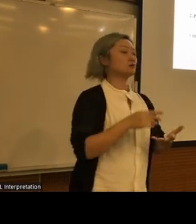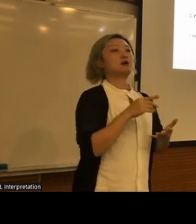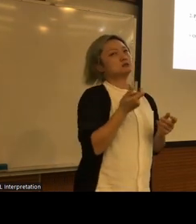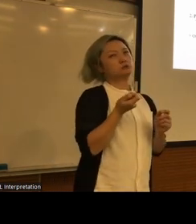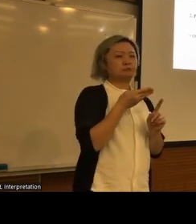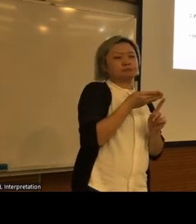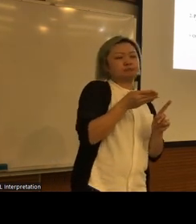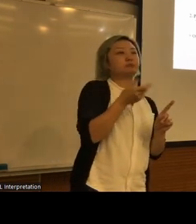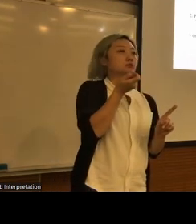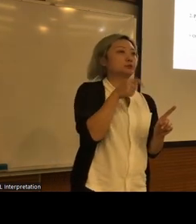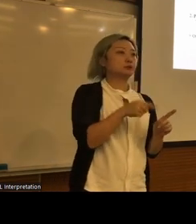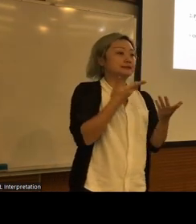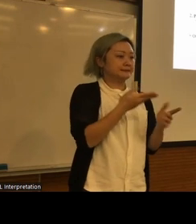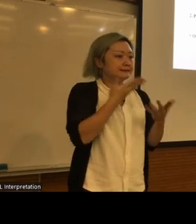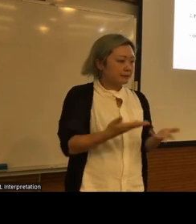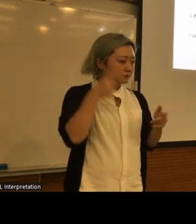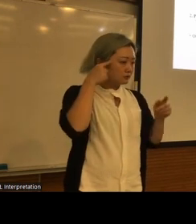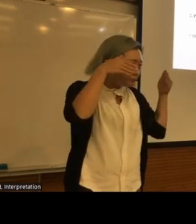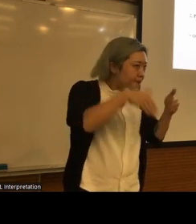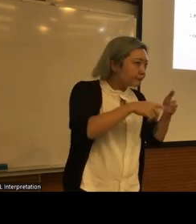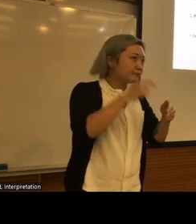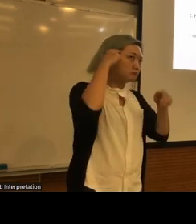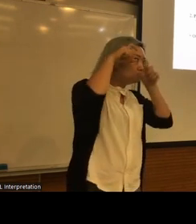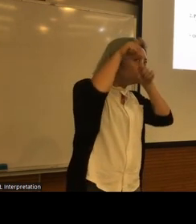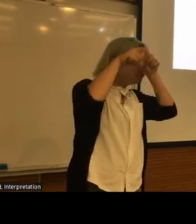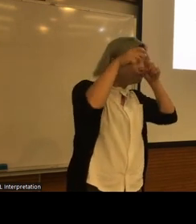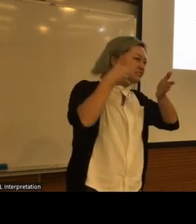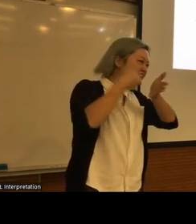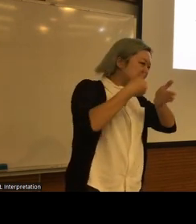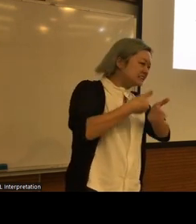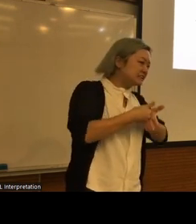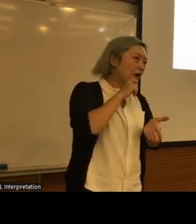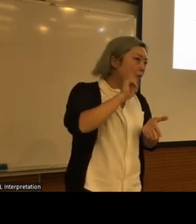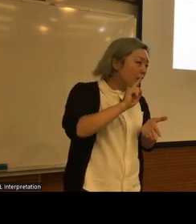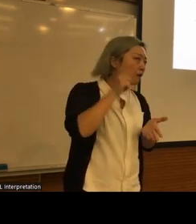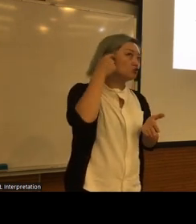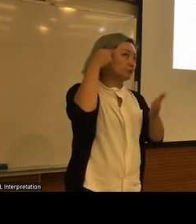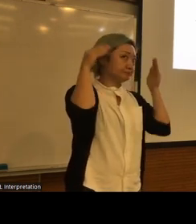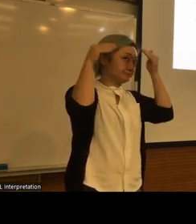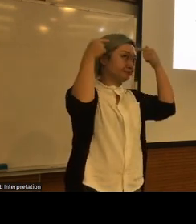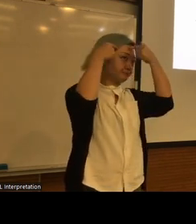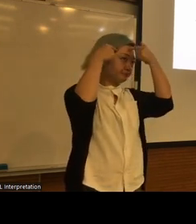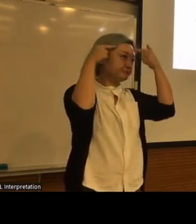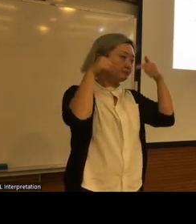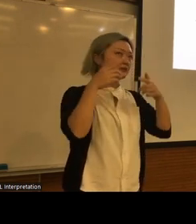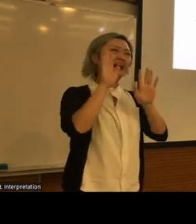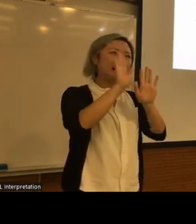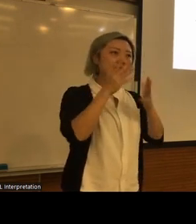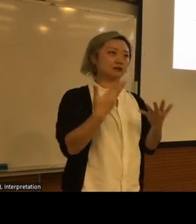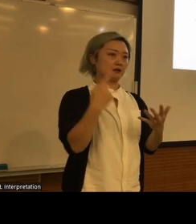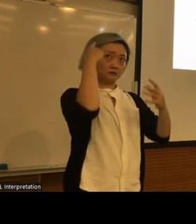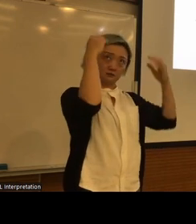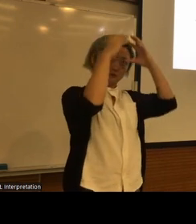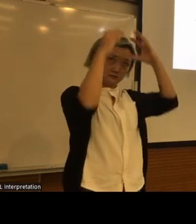this talk is about cognitive challenges. Now, I said cognitive, but what do I mean by cognitive? This